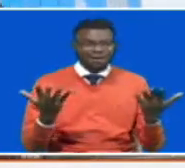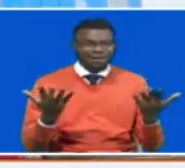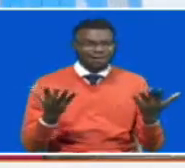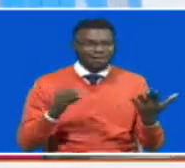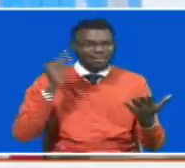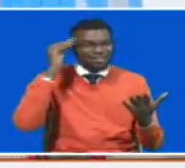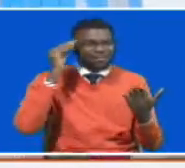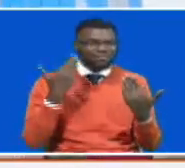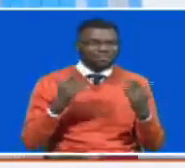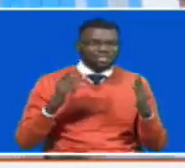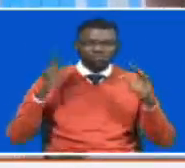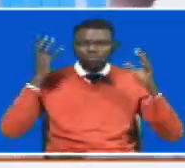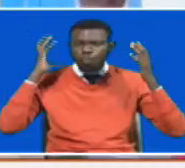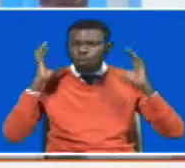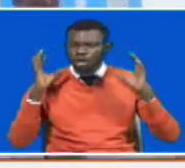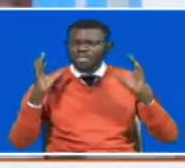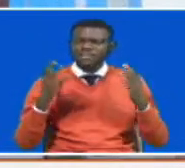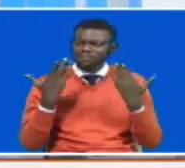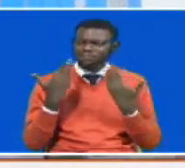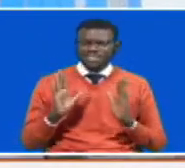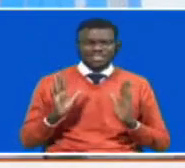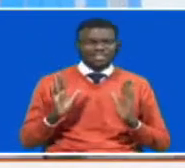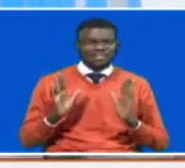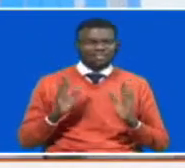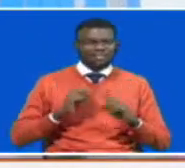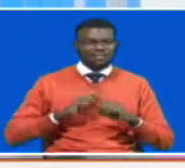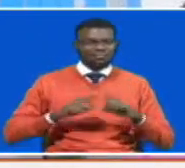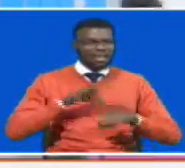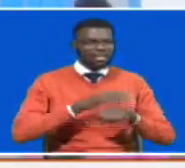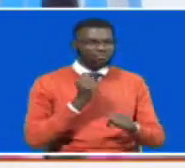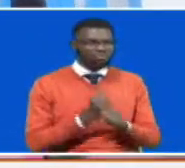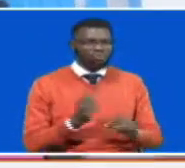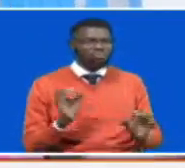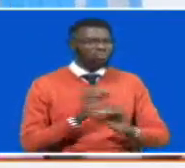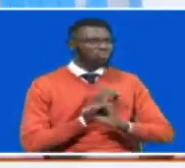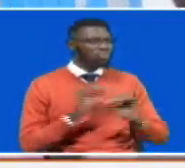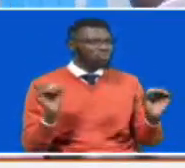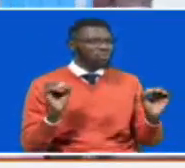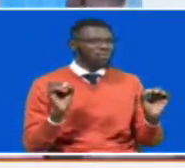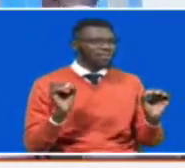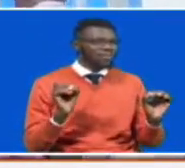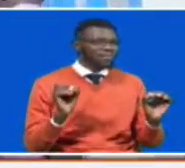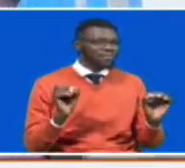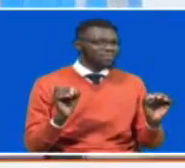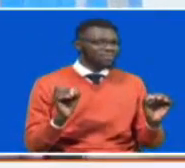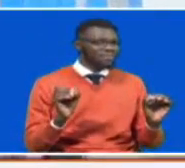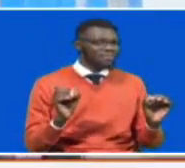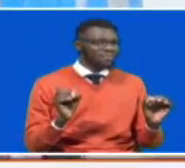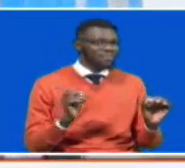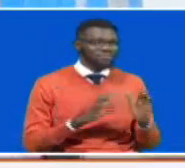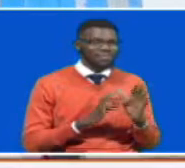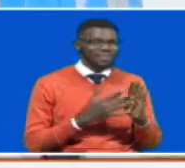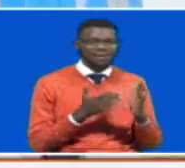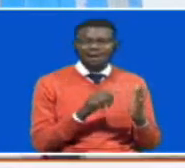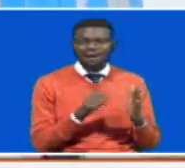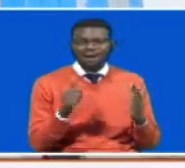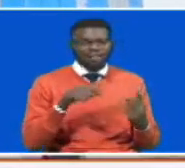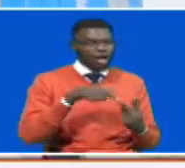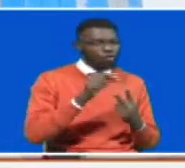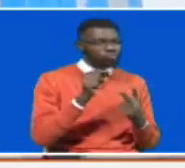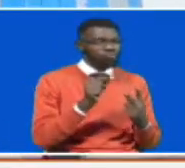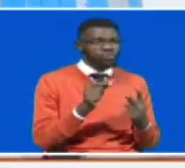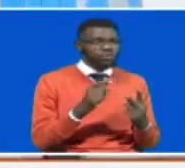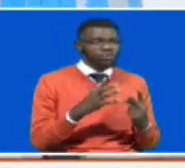to college, and now you cannot get a job with the degree you have, with the diploma you have to find an option. At the end of the day, you have to